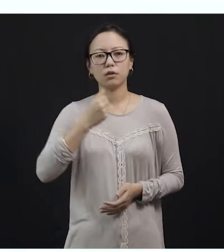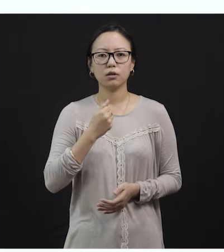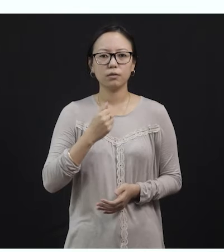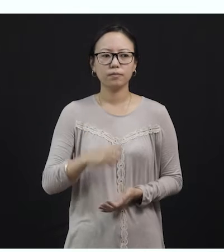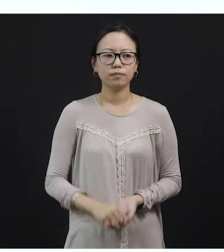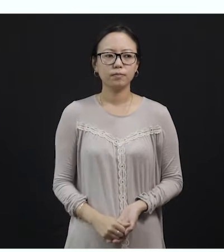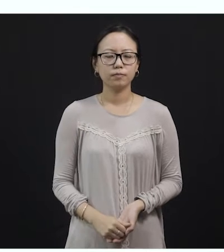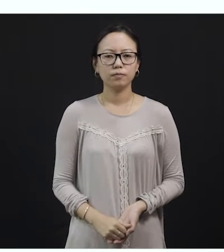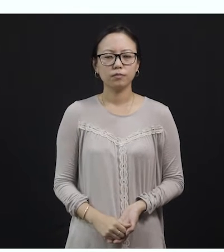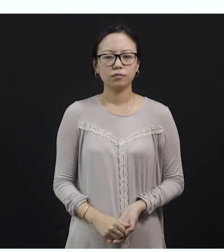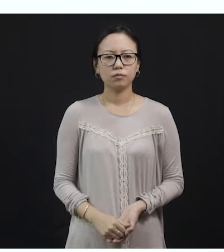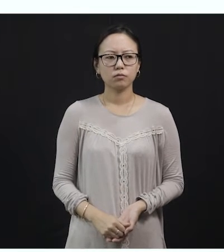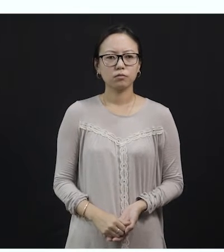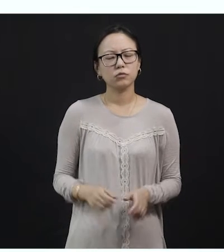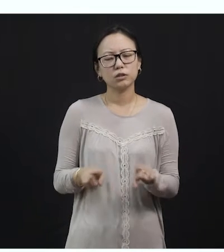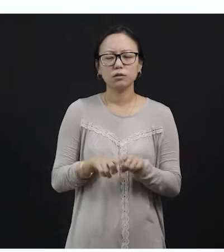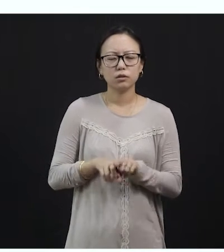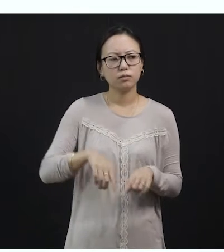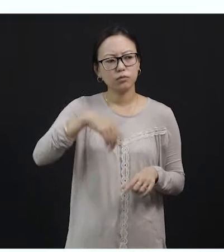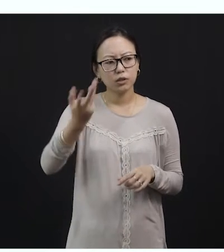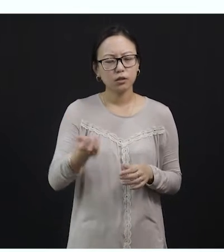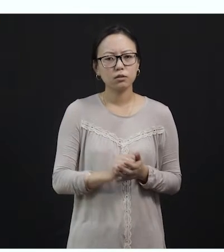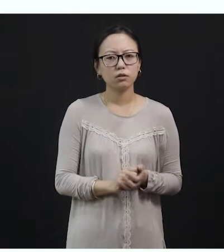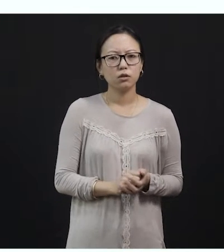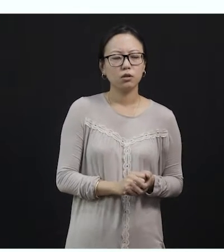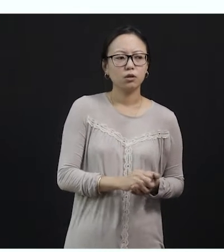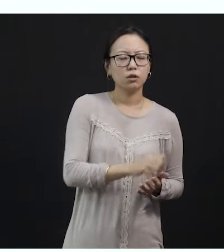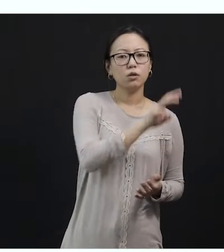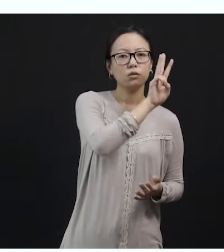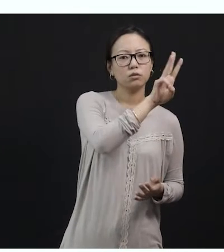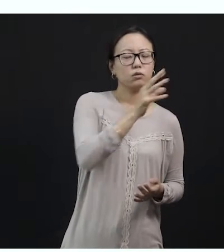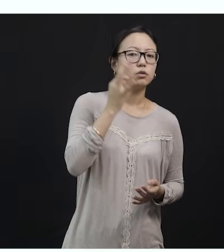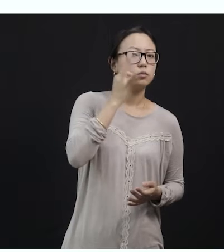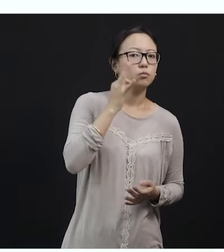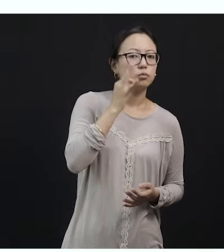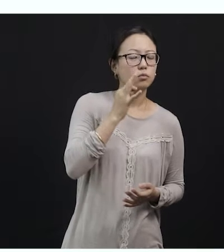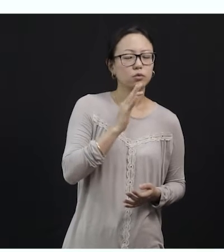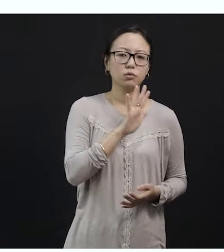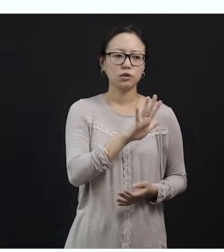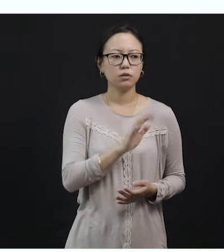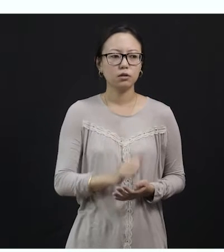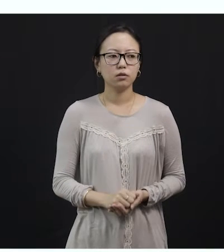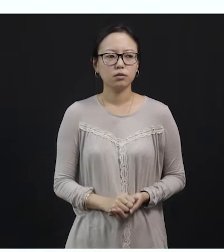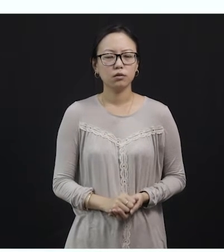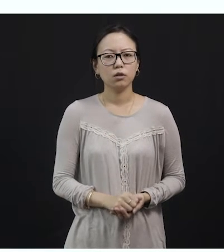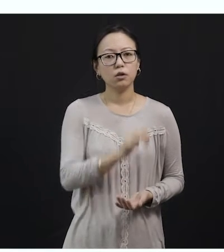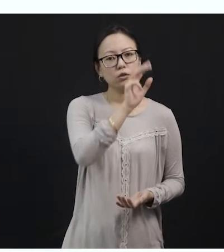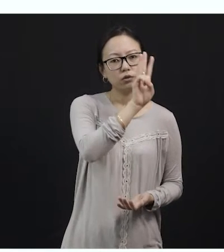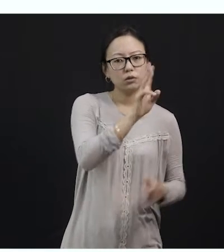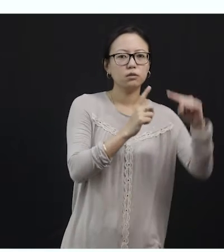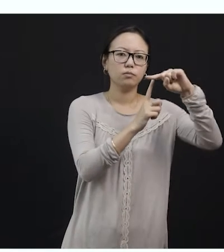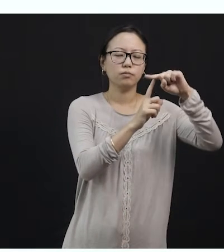24. All right, children? Similarly, 1, 2, 3. 3 blue strips. So we will call it